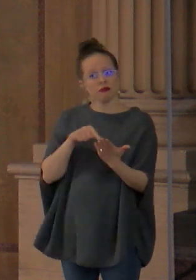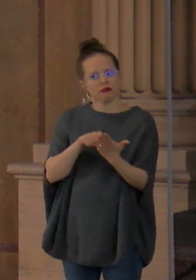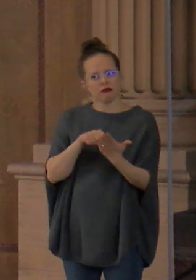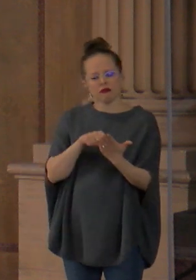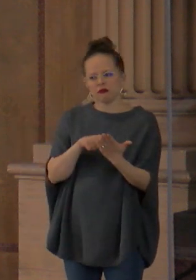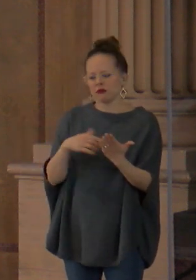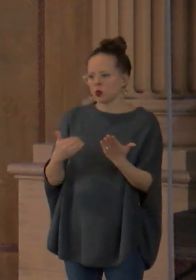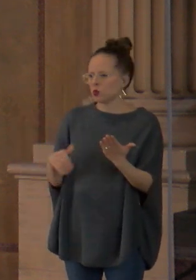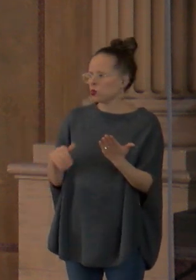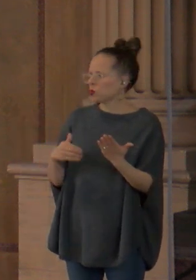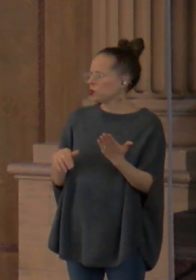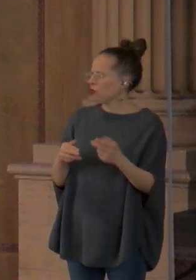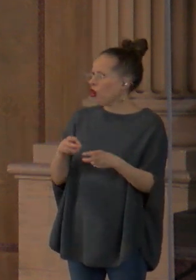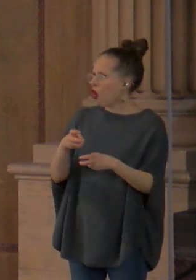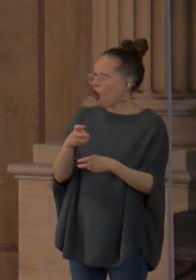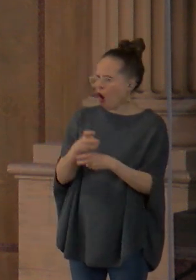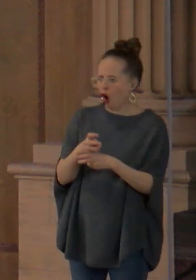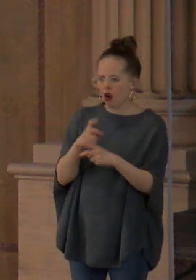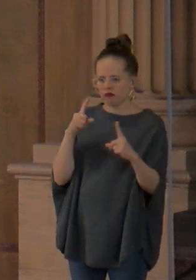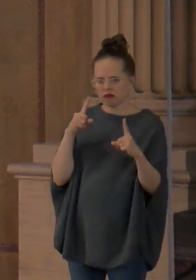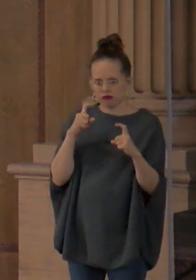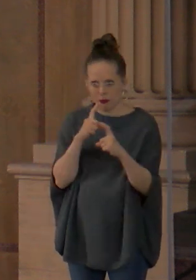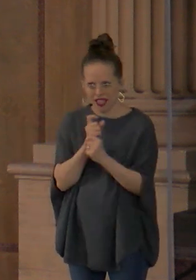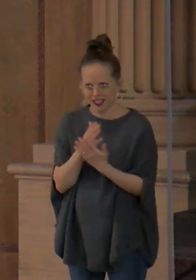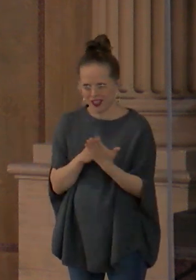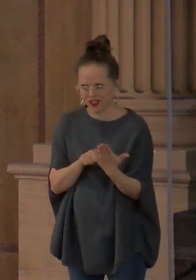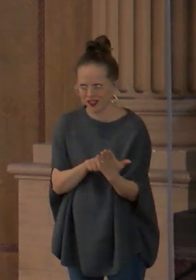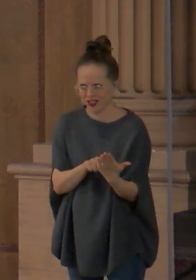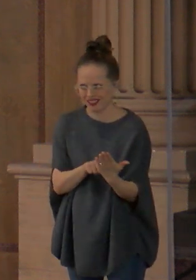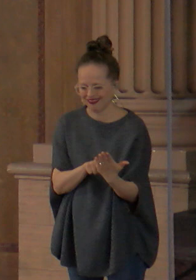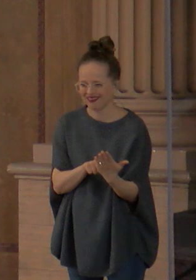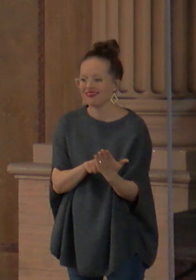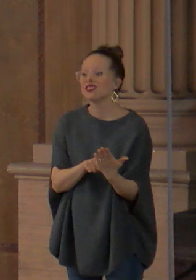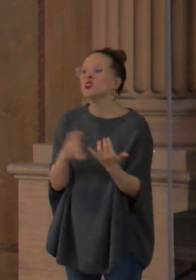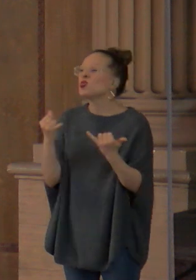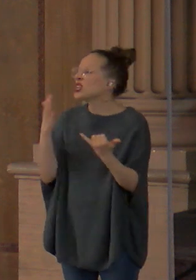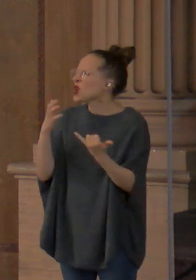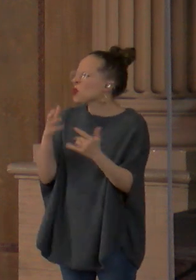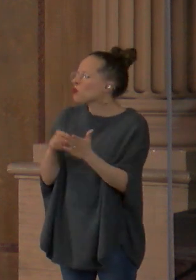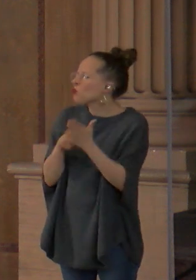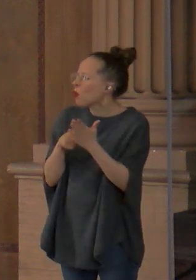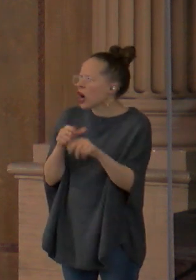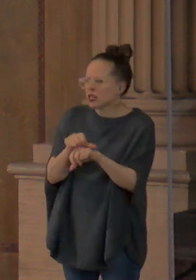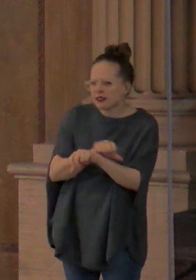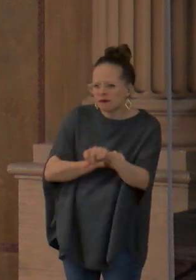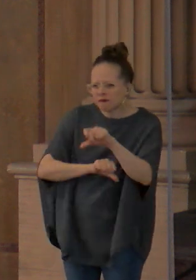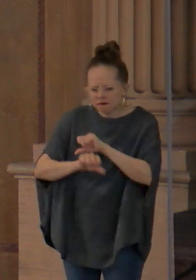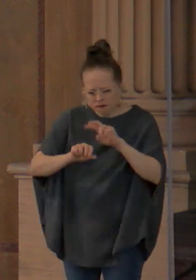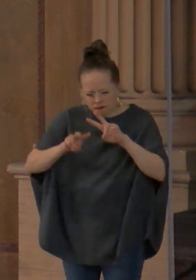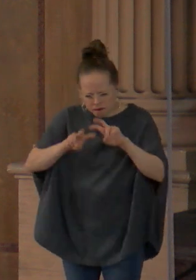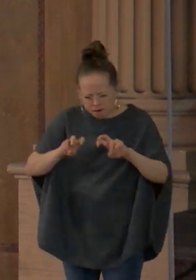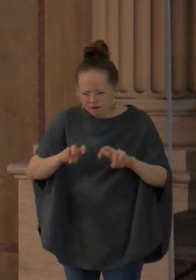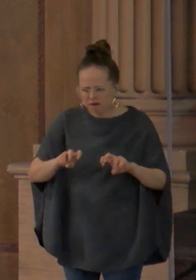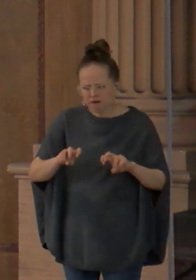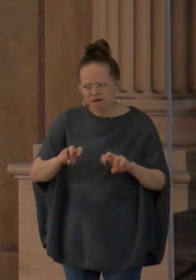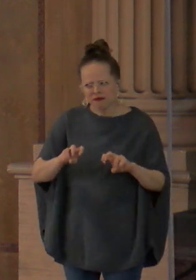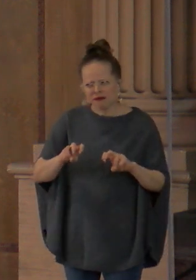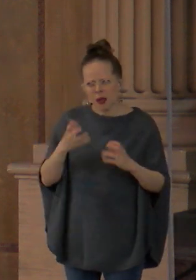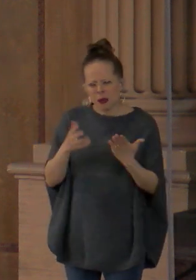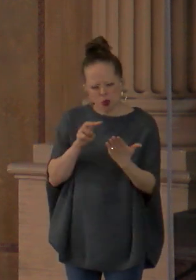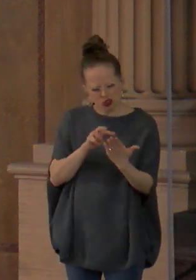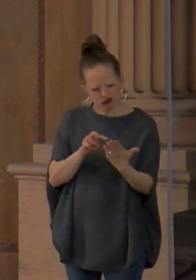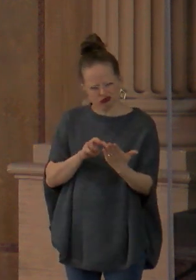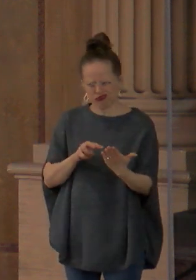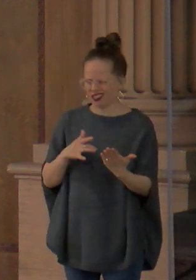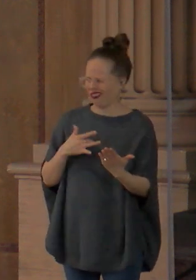in all of Paul's writing to understand. So the way this is going to work today is we're going to have to do some digging and it's going to, for a while, probably feel a little bit irrelevant,